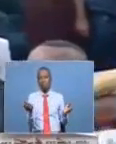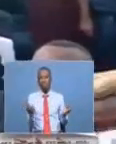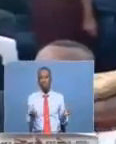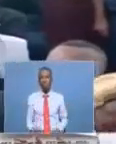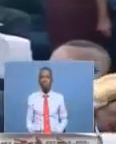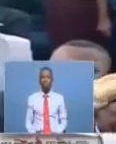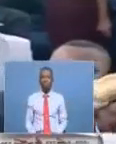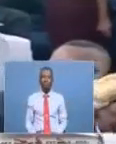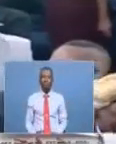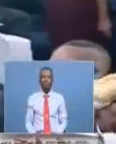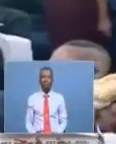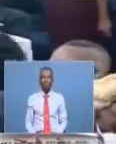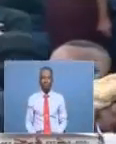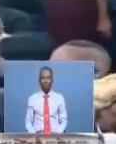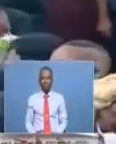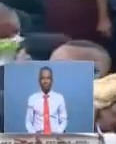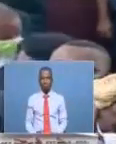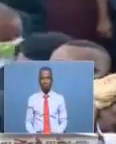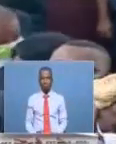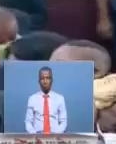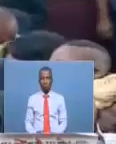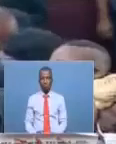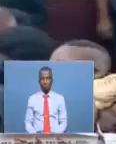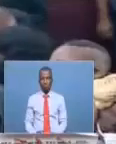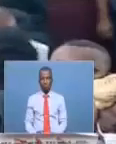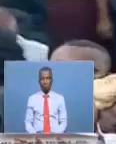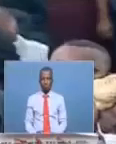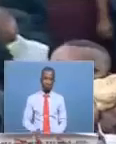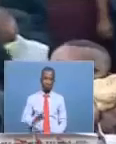conclude with the last ground,